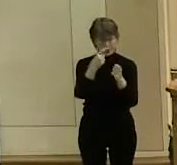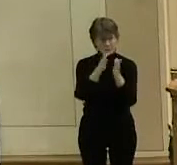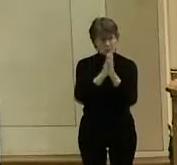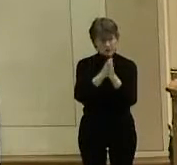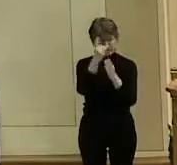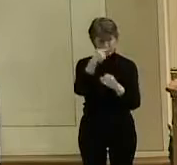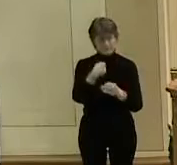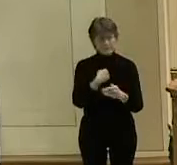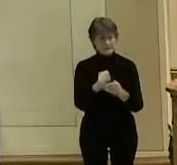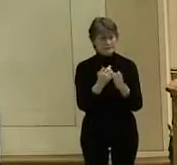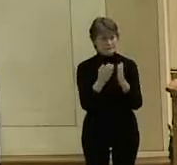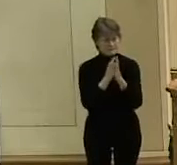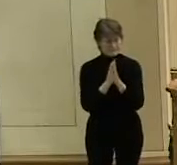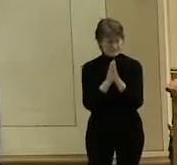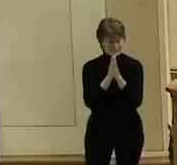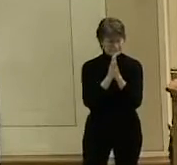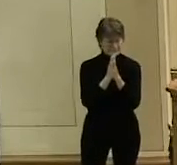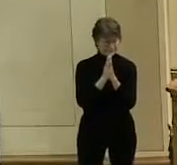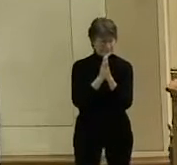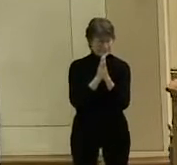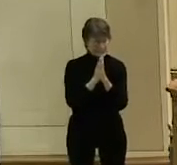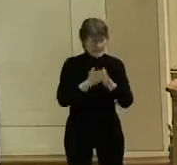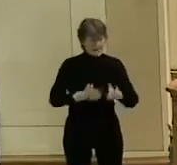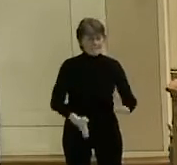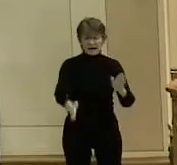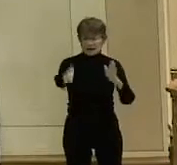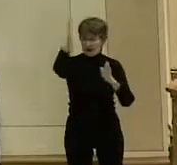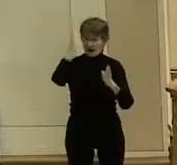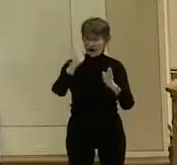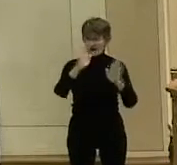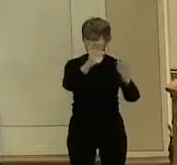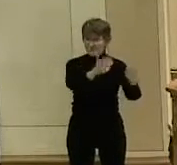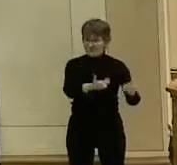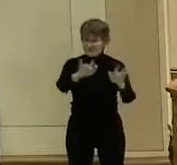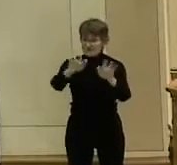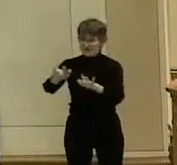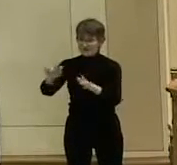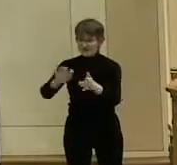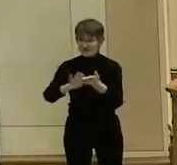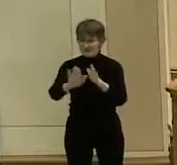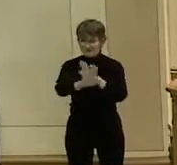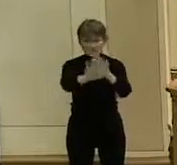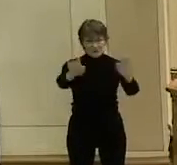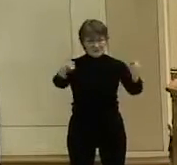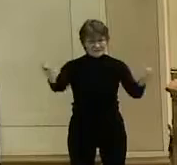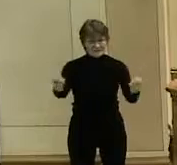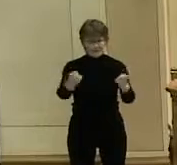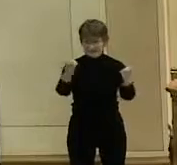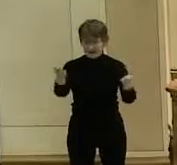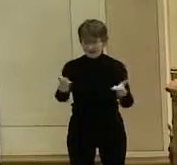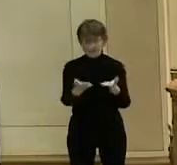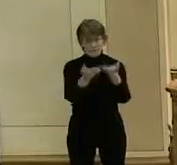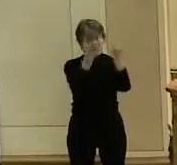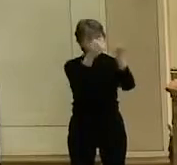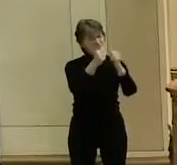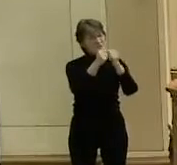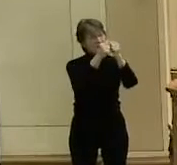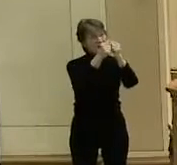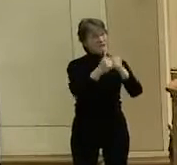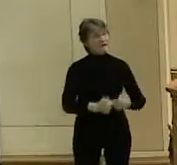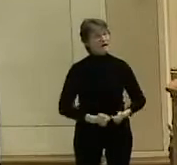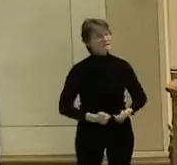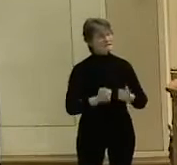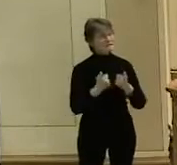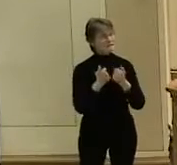to the Lord our God. May Almighty God have mercy on us, forgive us our sins, and bring us